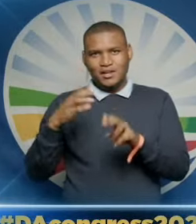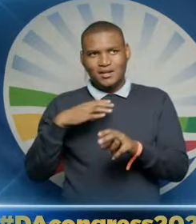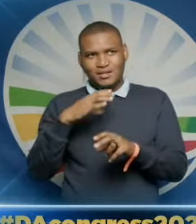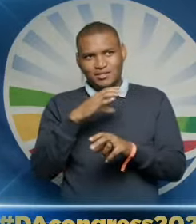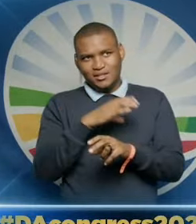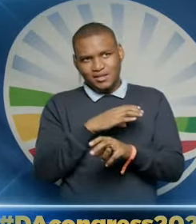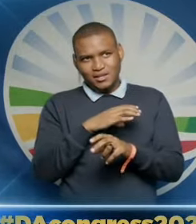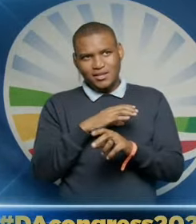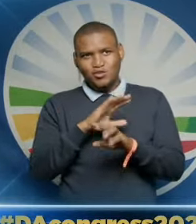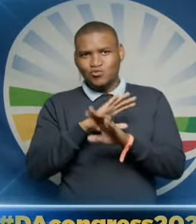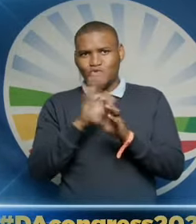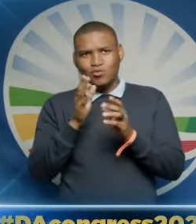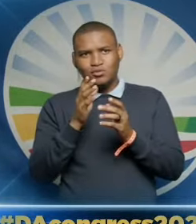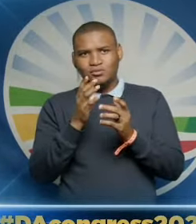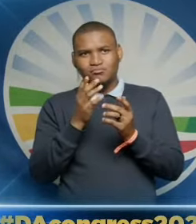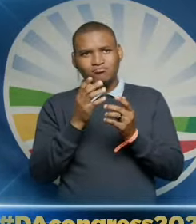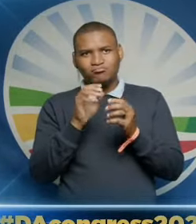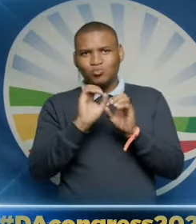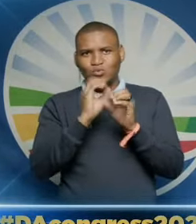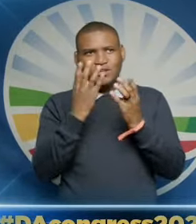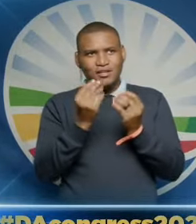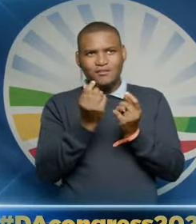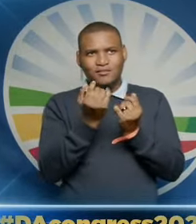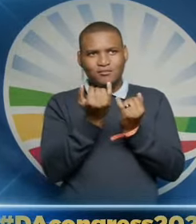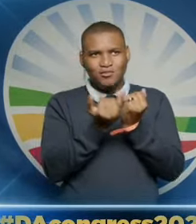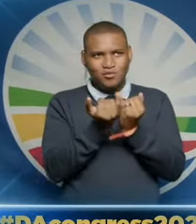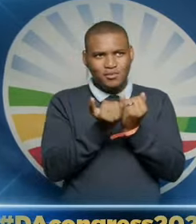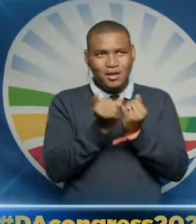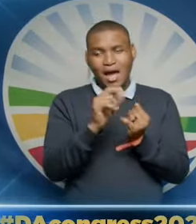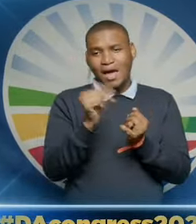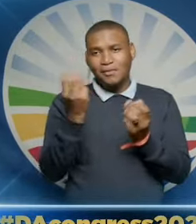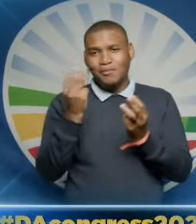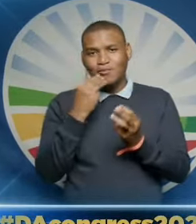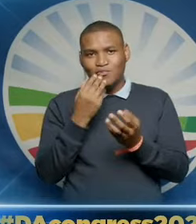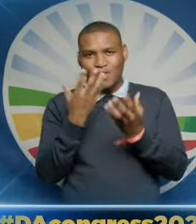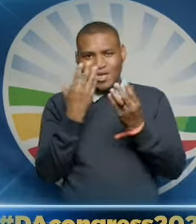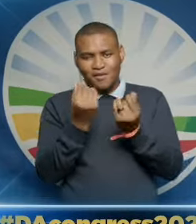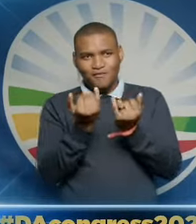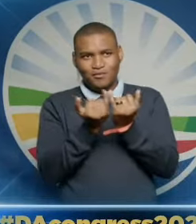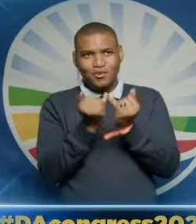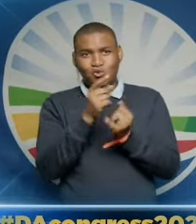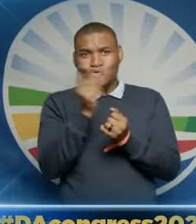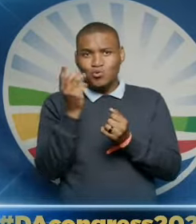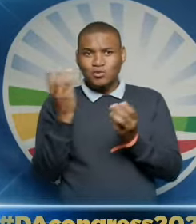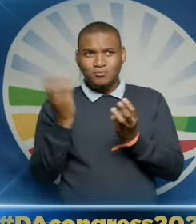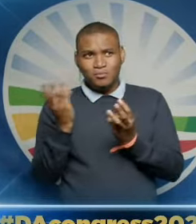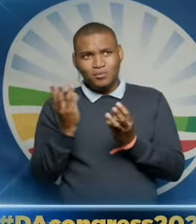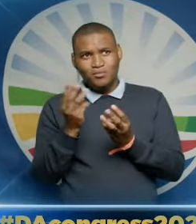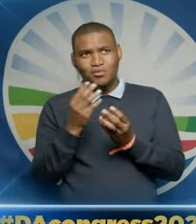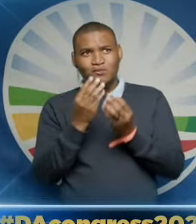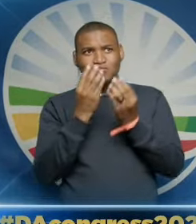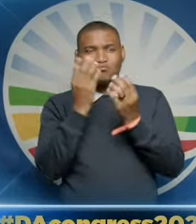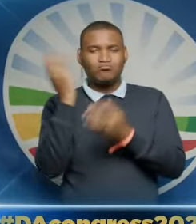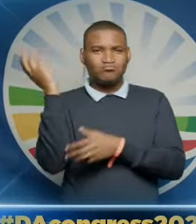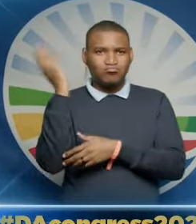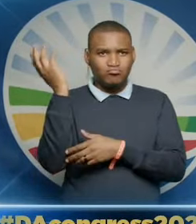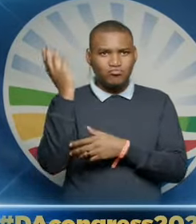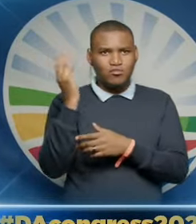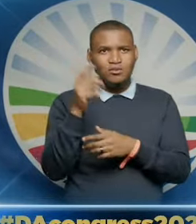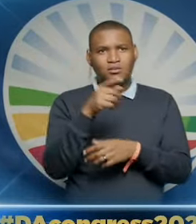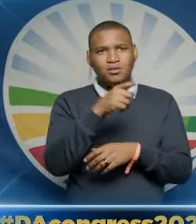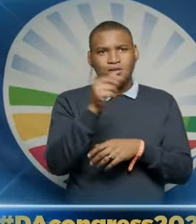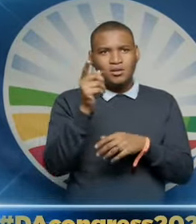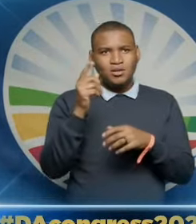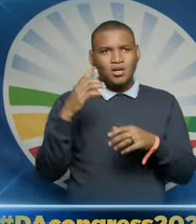contested, but the other 3 deputies are, and those candidates were able to address federal council, who